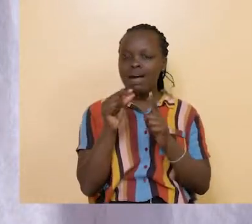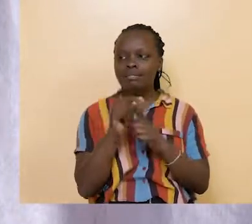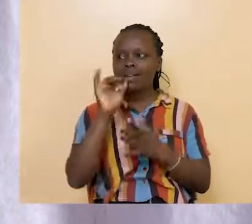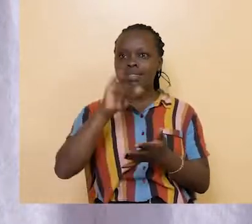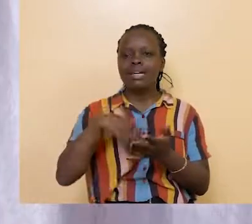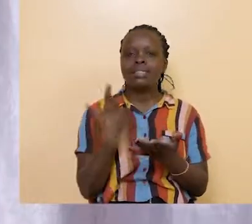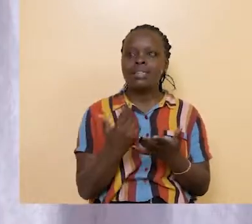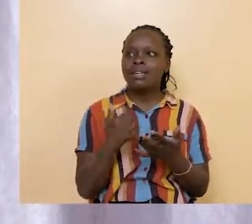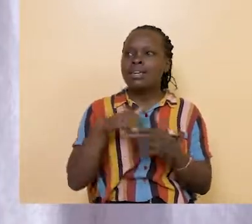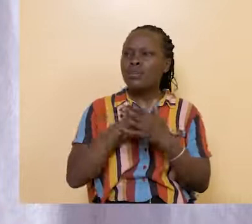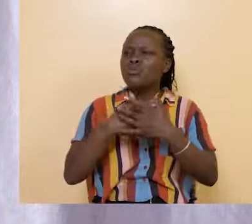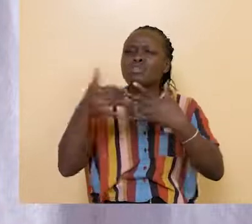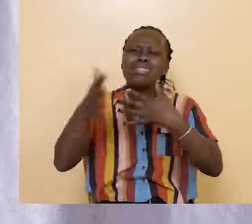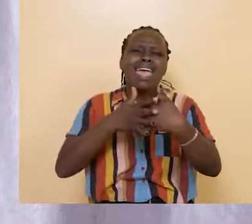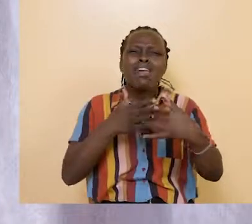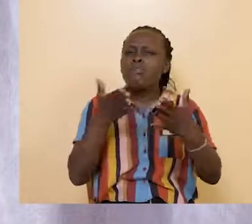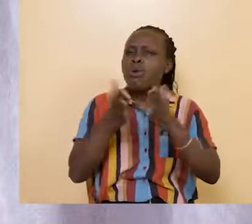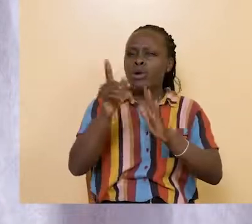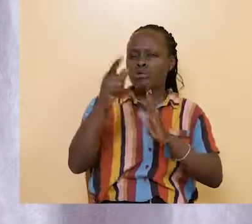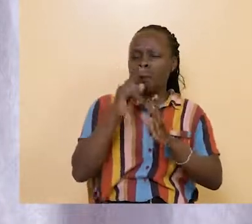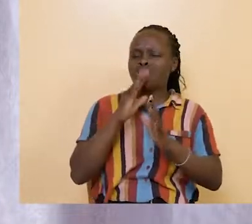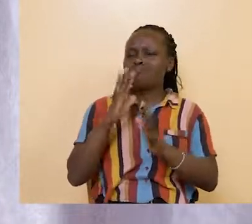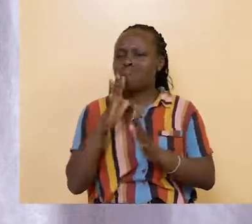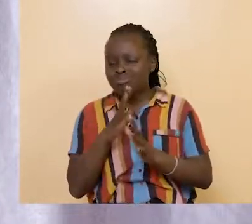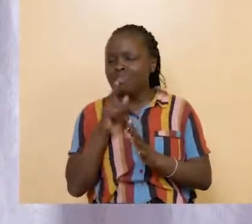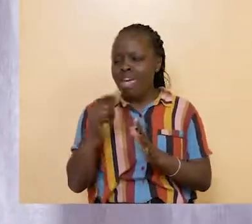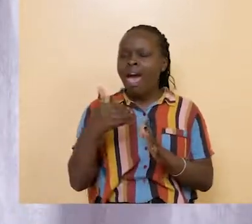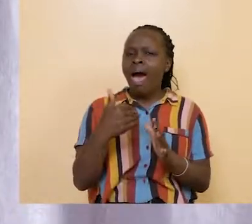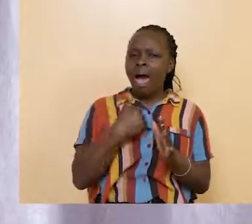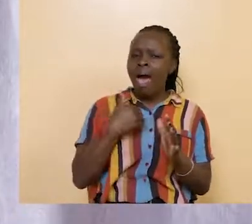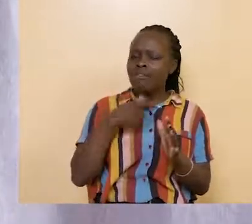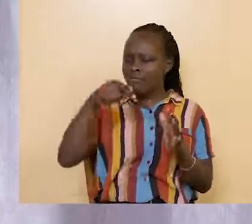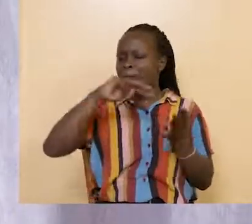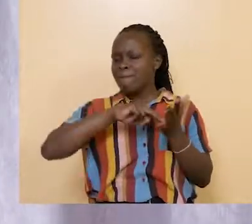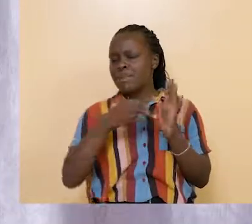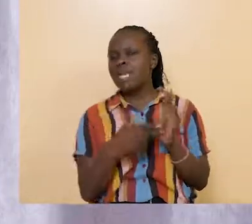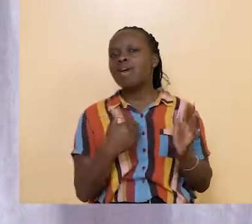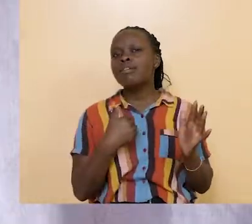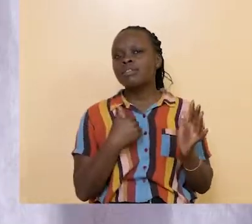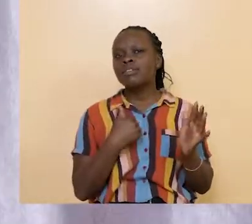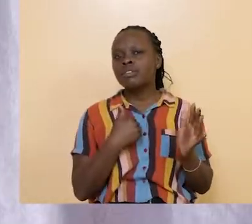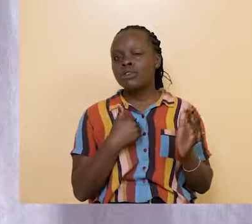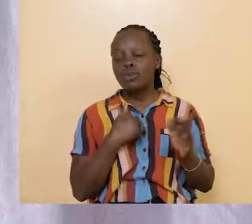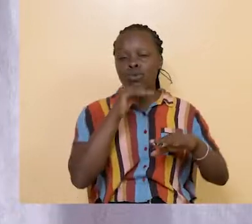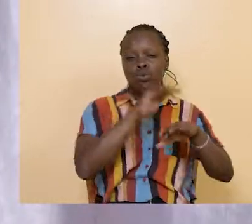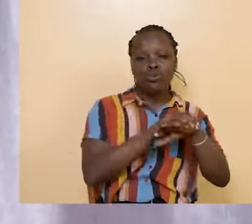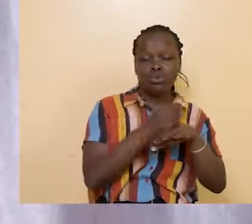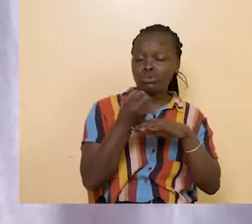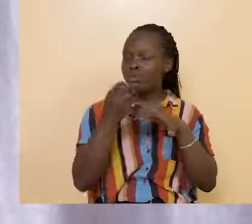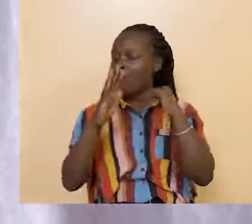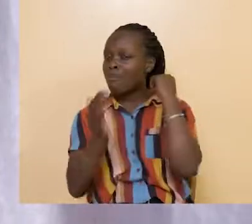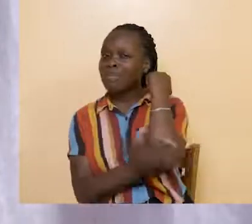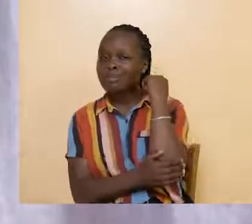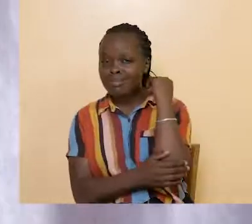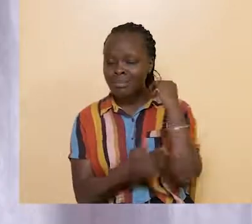that, in whatever form that we engage with words, our words are laden with intent, either good or bad.